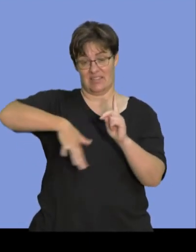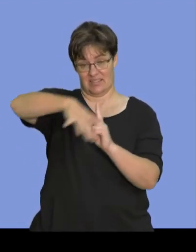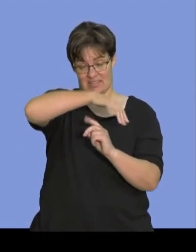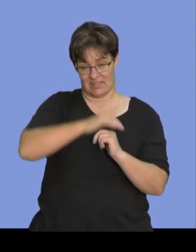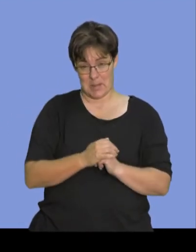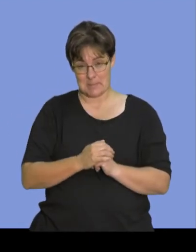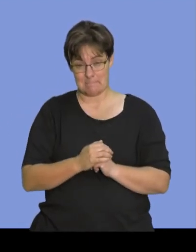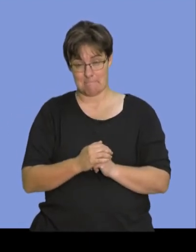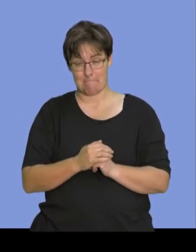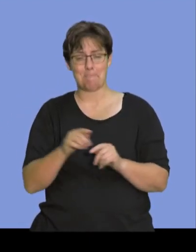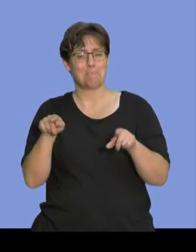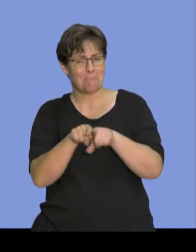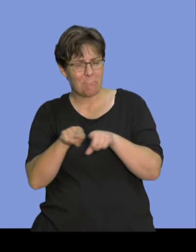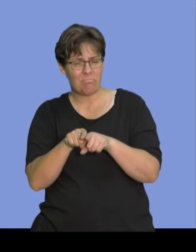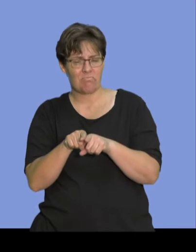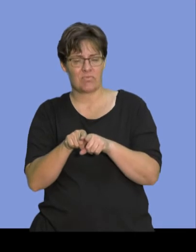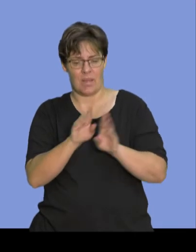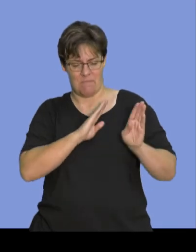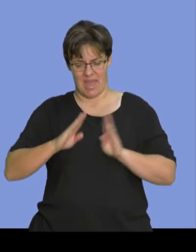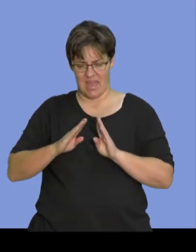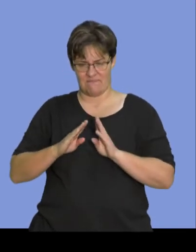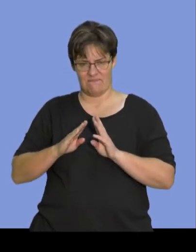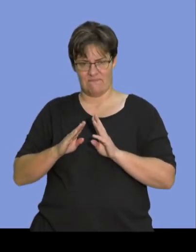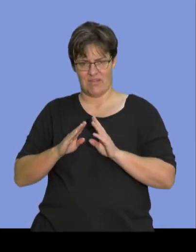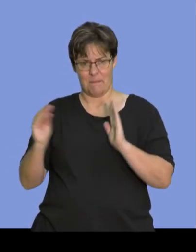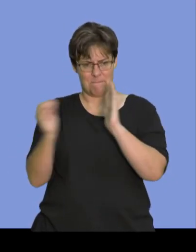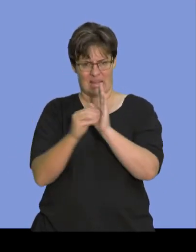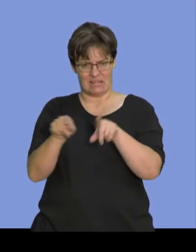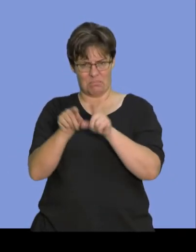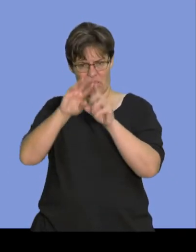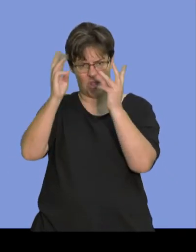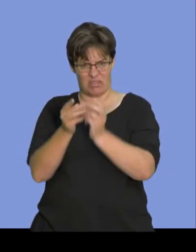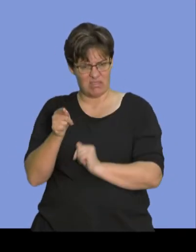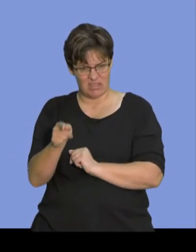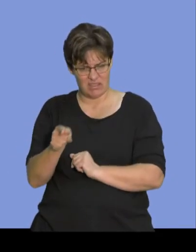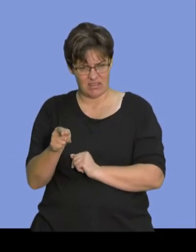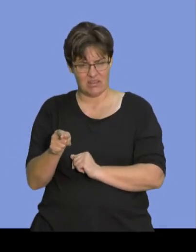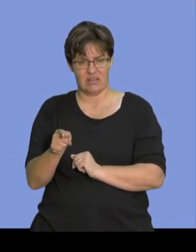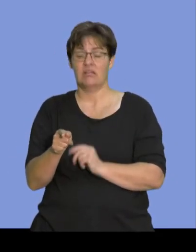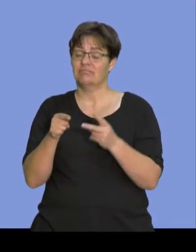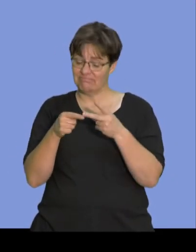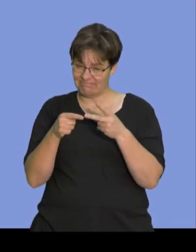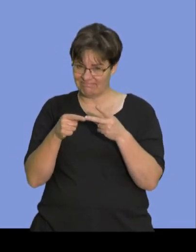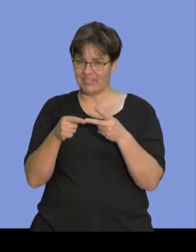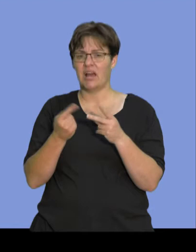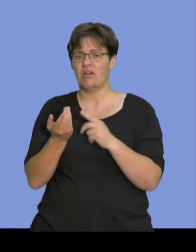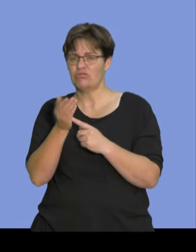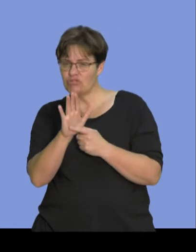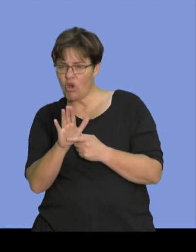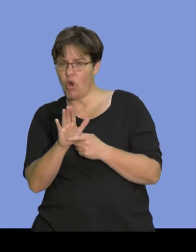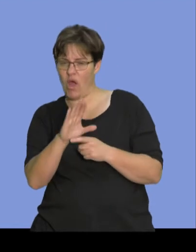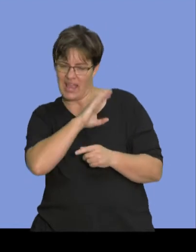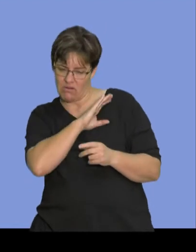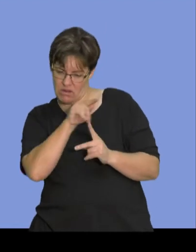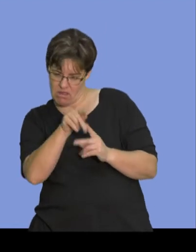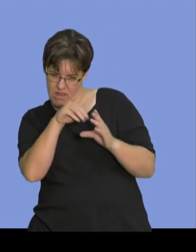Not only does the Earth behave as a magnet, there's a reason why actually it